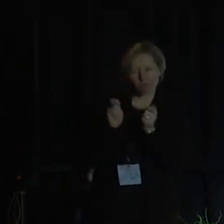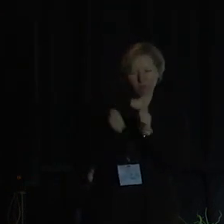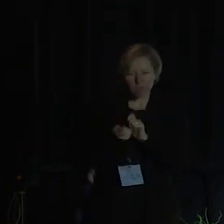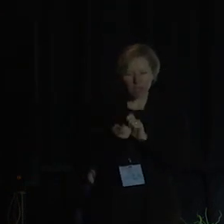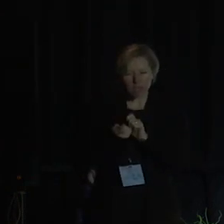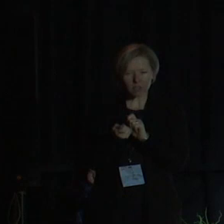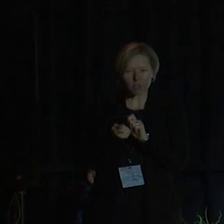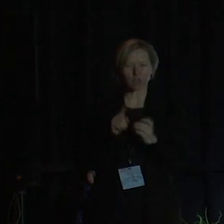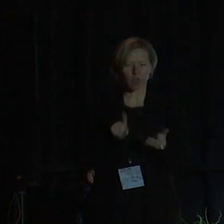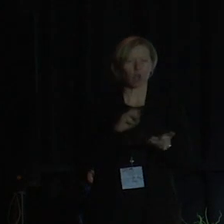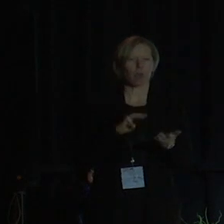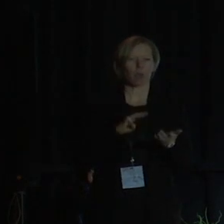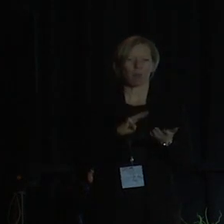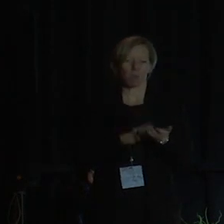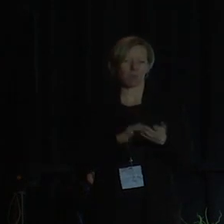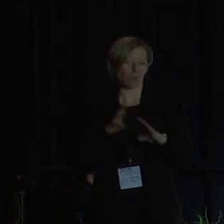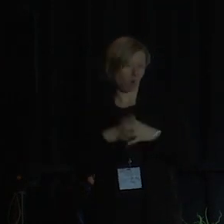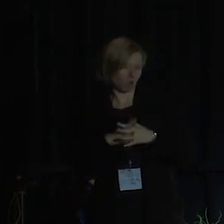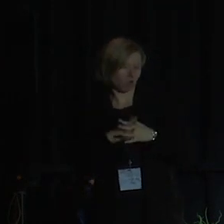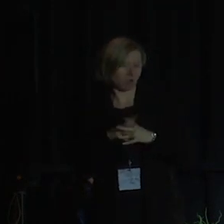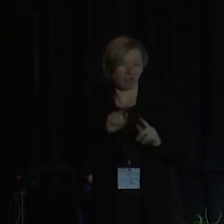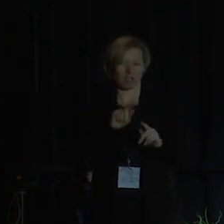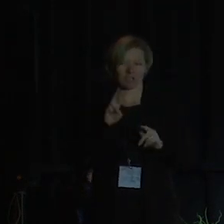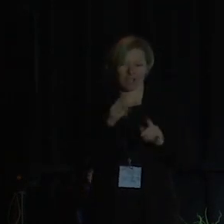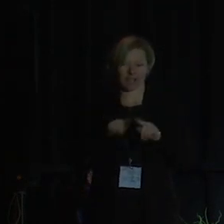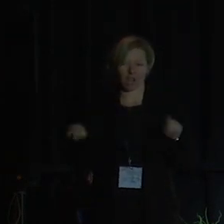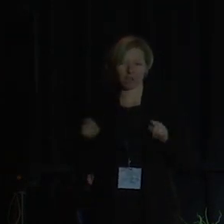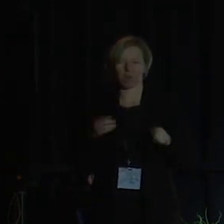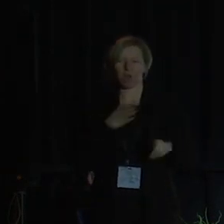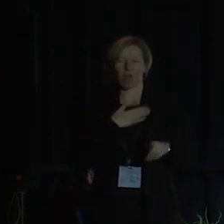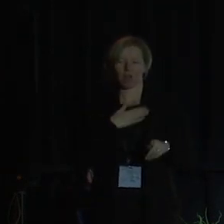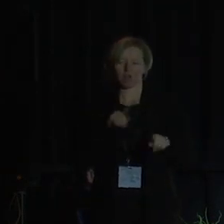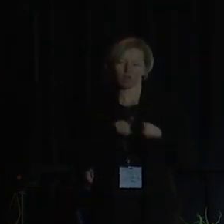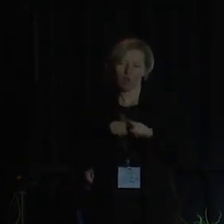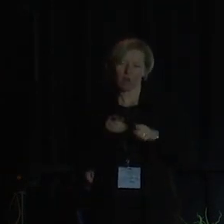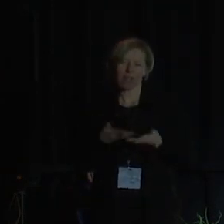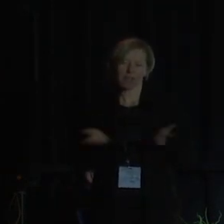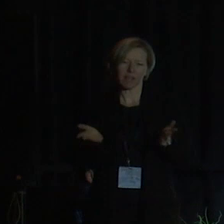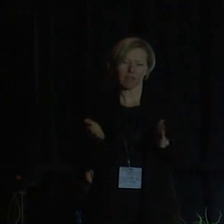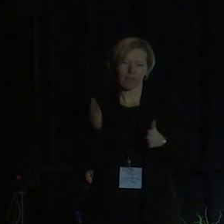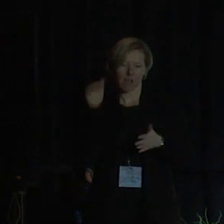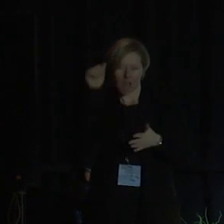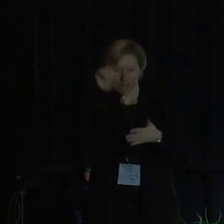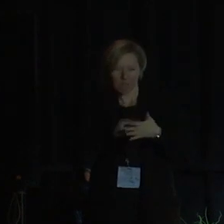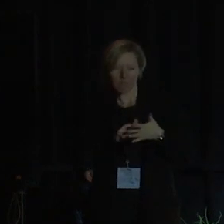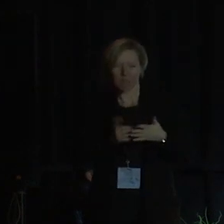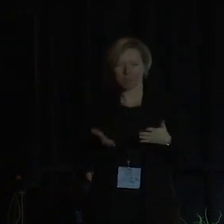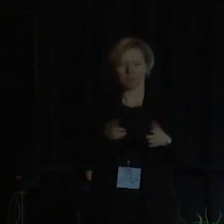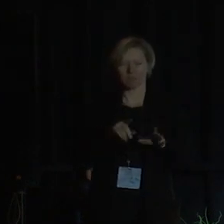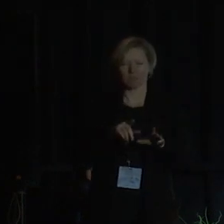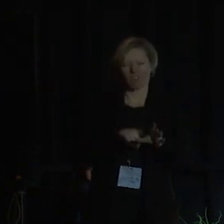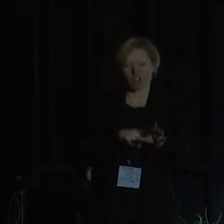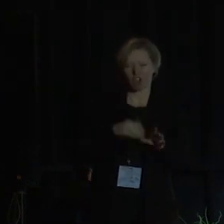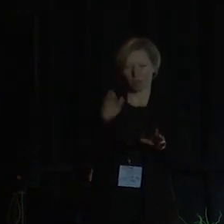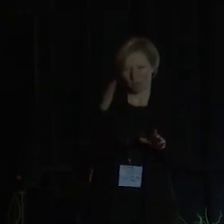Wilson Secondliners would like to offer young contemporary artists training experience and opportunity to be integrated as part